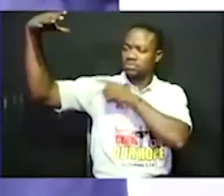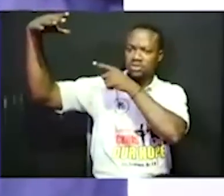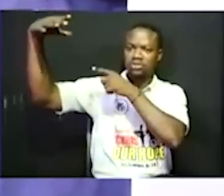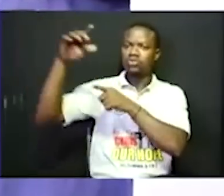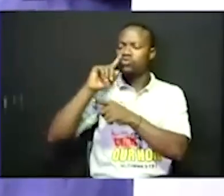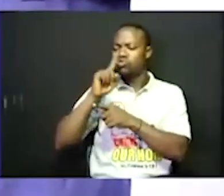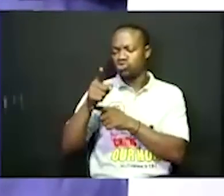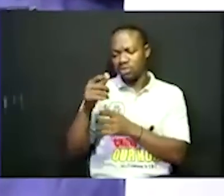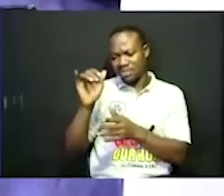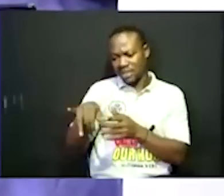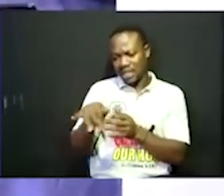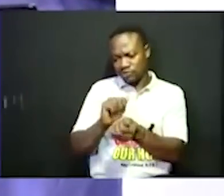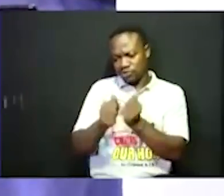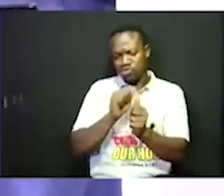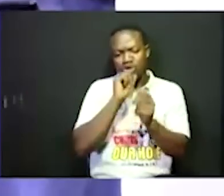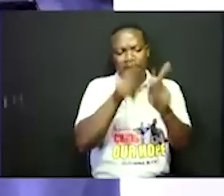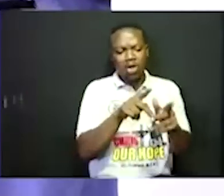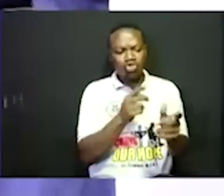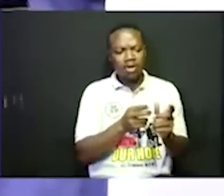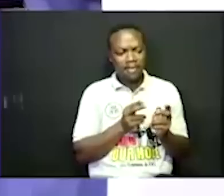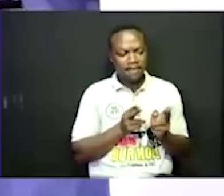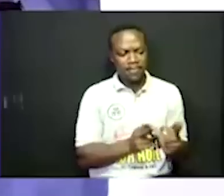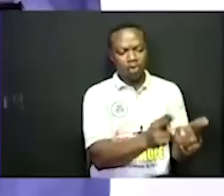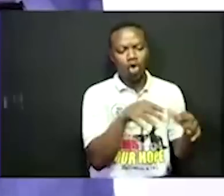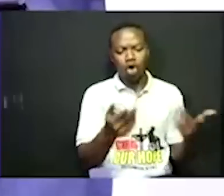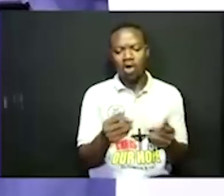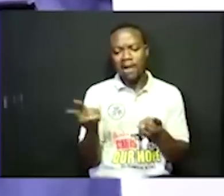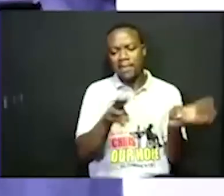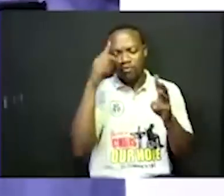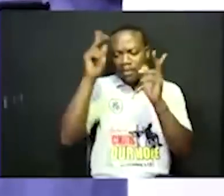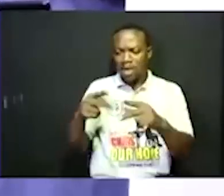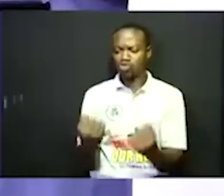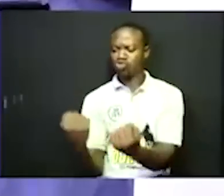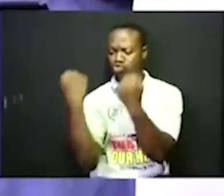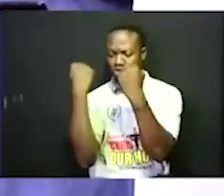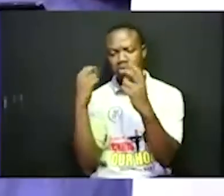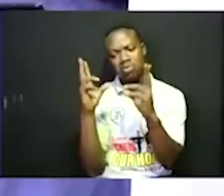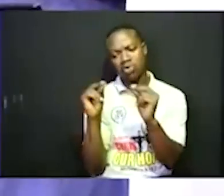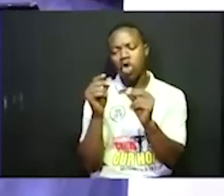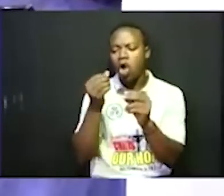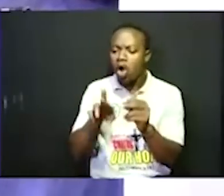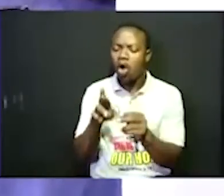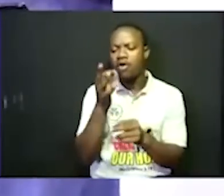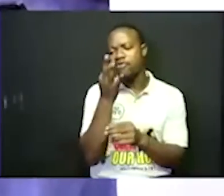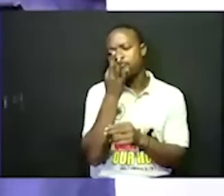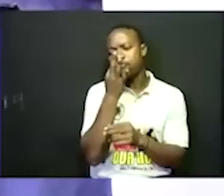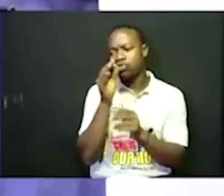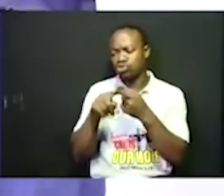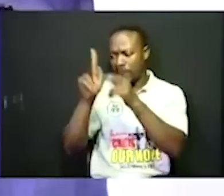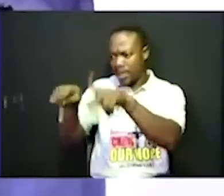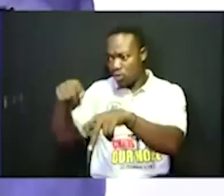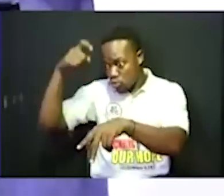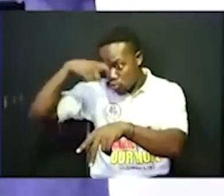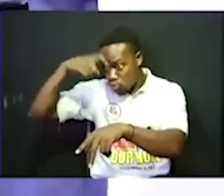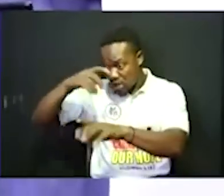is not to the swift or the battle to the strong, nor does food come to the